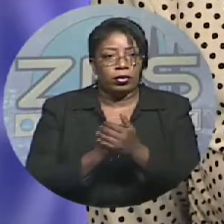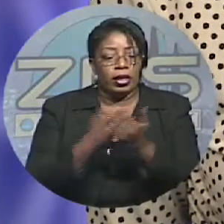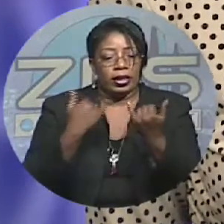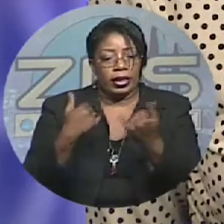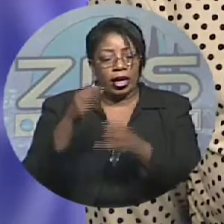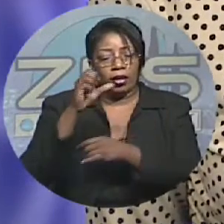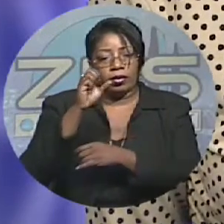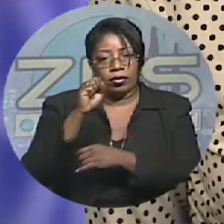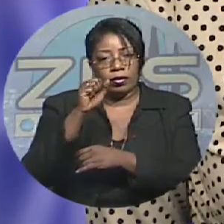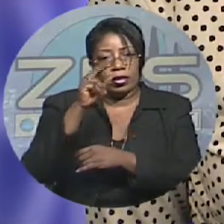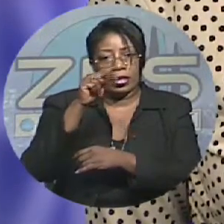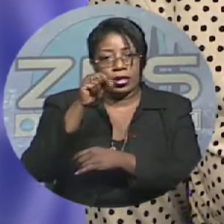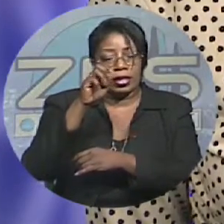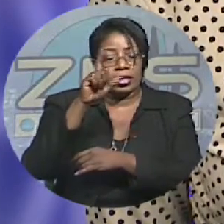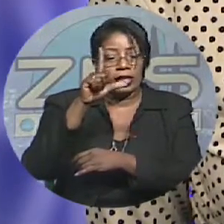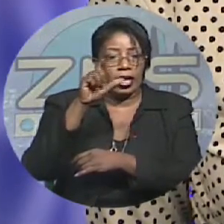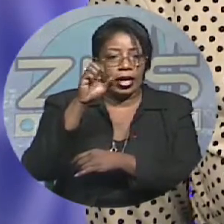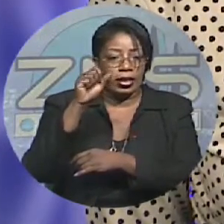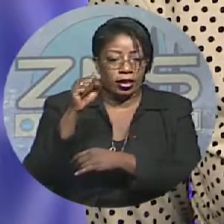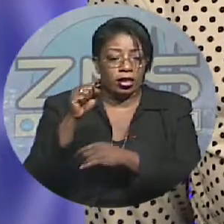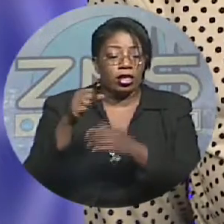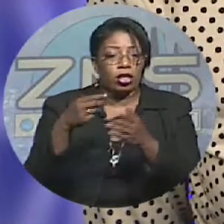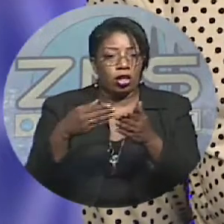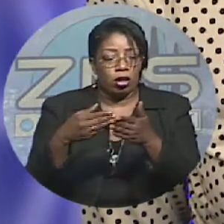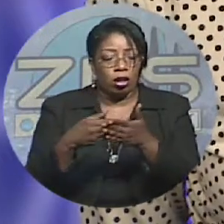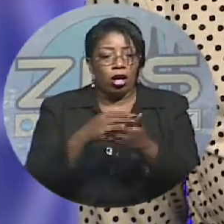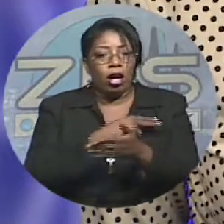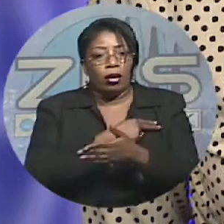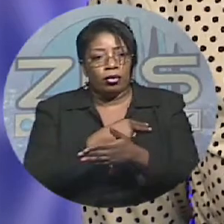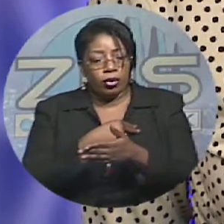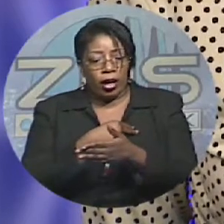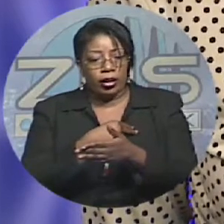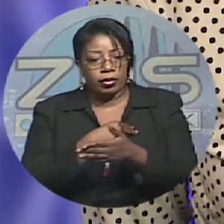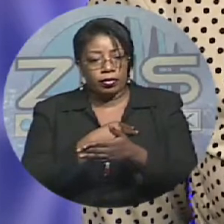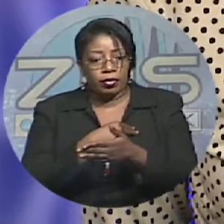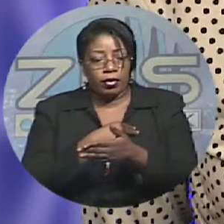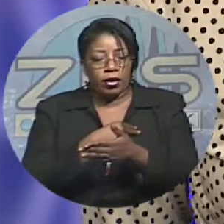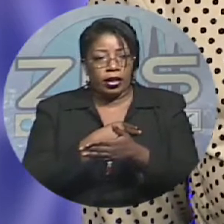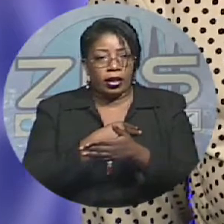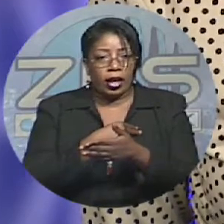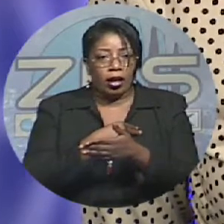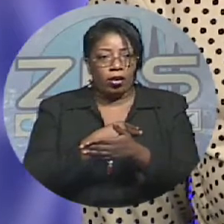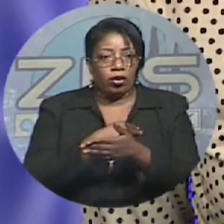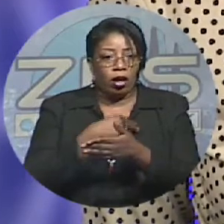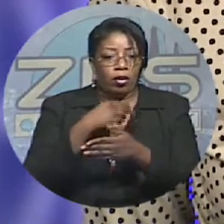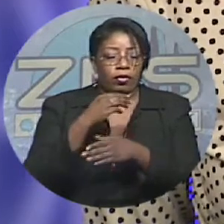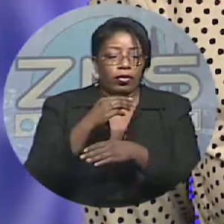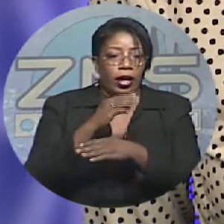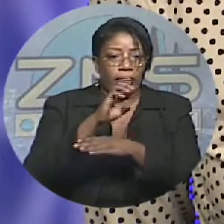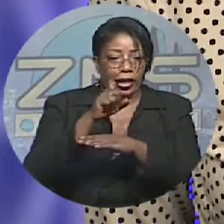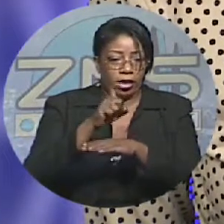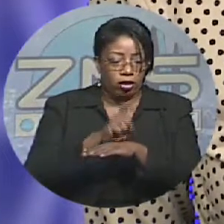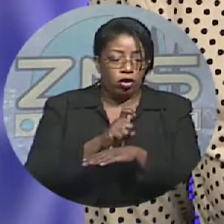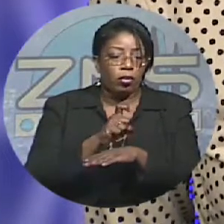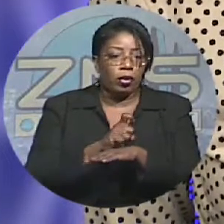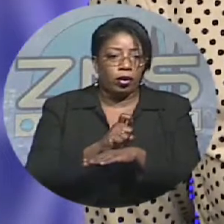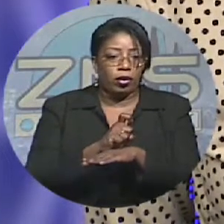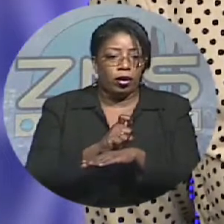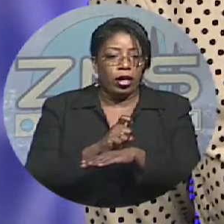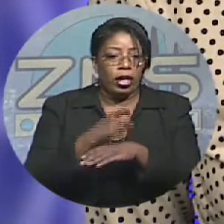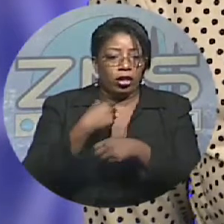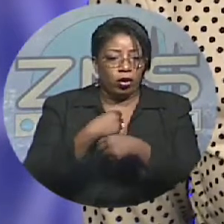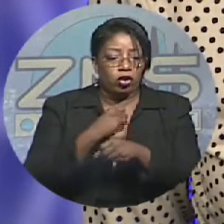Sandals is an award-winning brand that is acclaimed internationally. Sandals at Emerald Bay in Exuma has been ahead in the game to make its